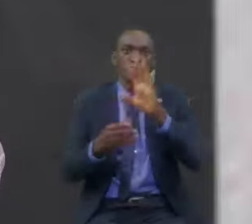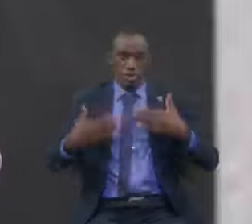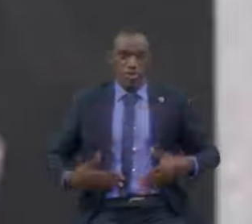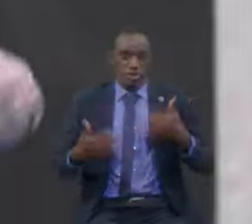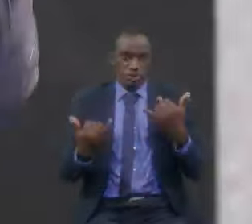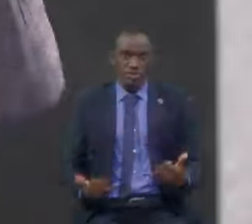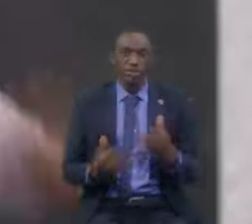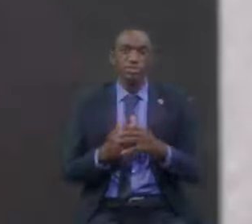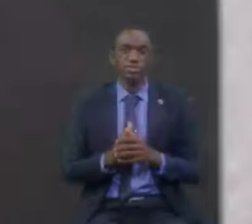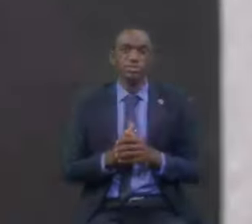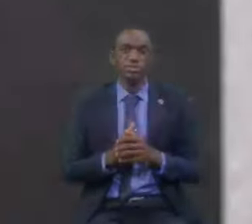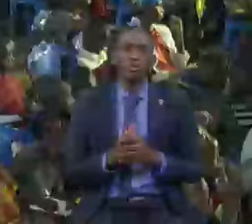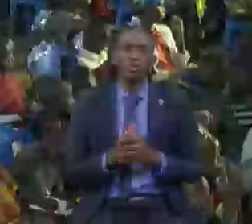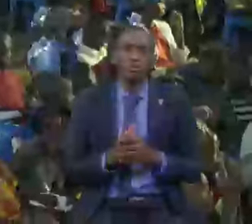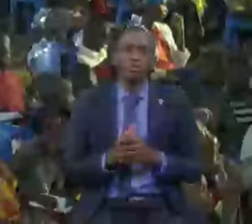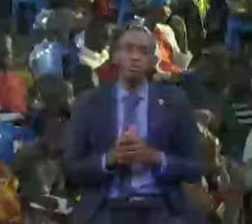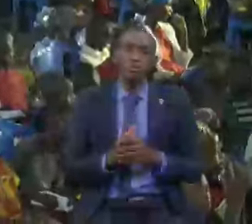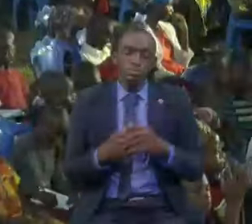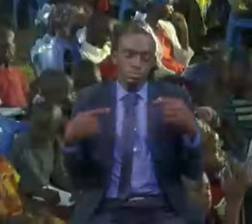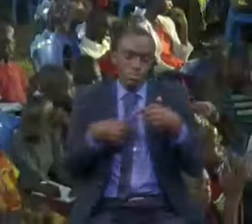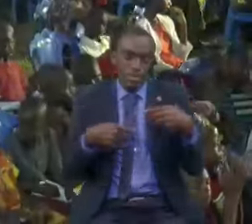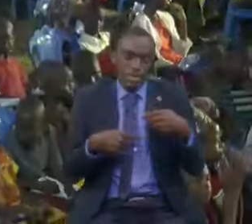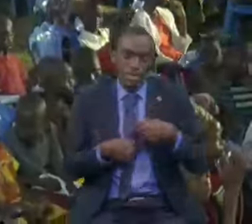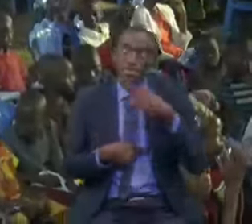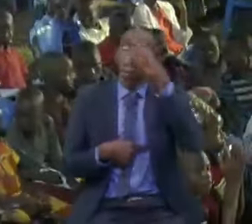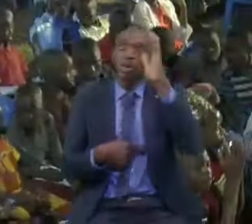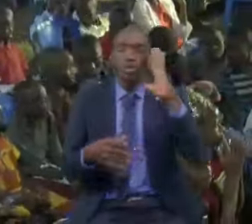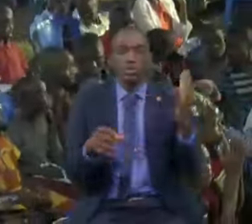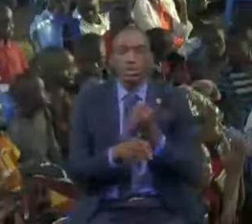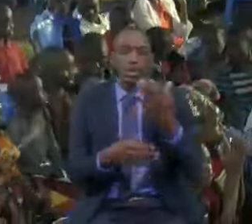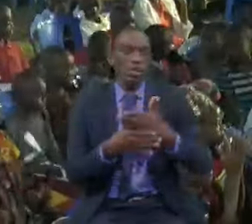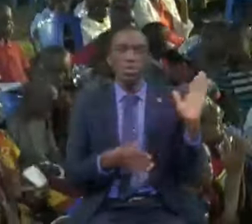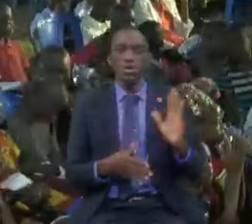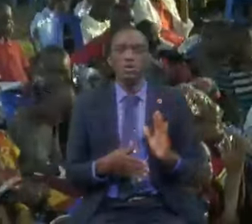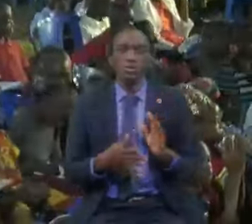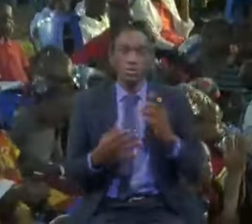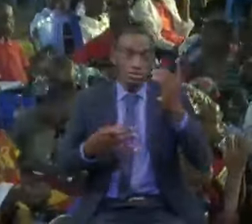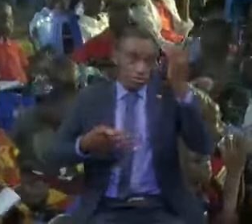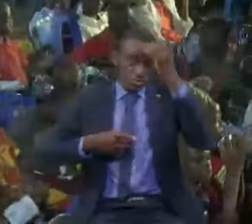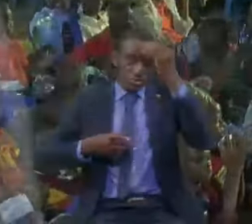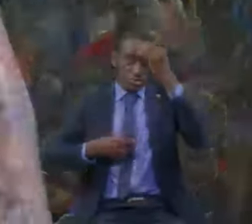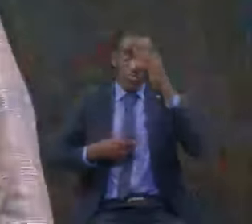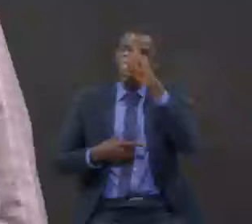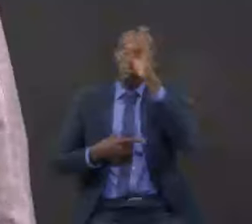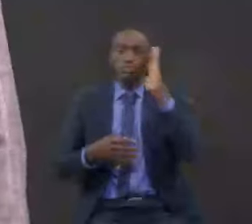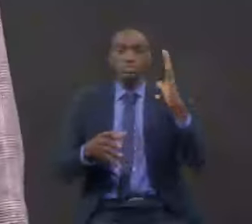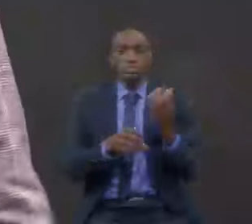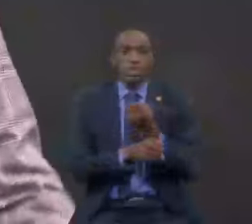pain it will take away disease it will take away